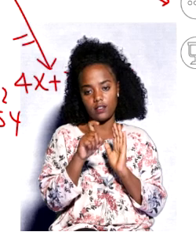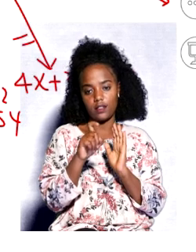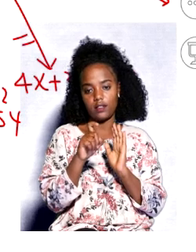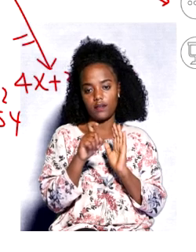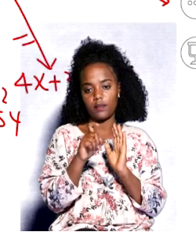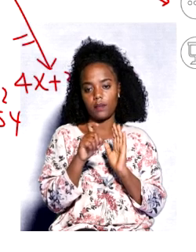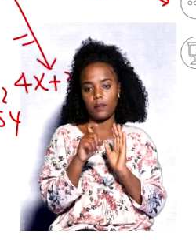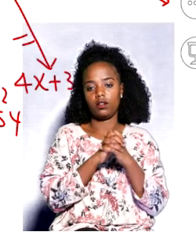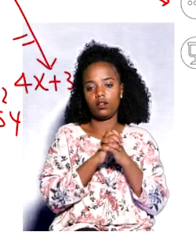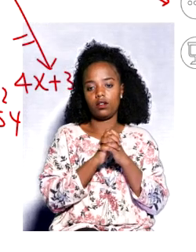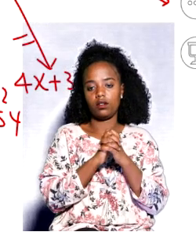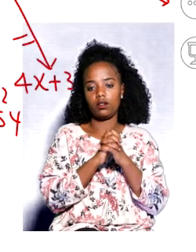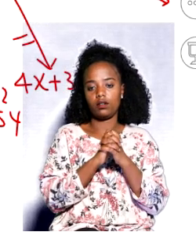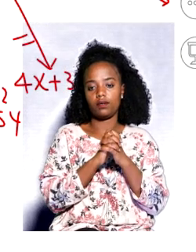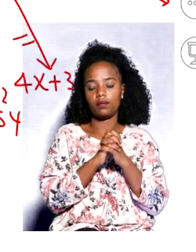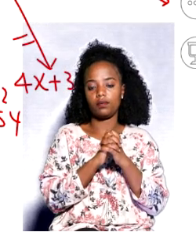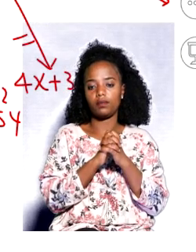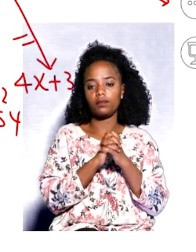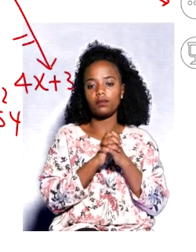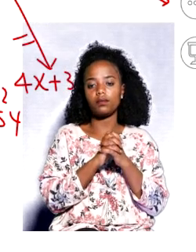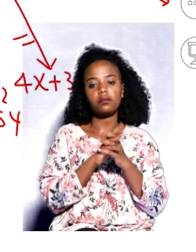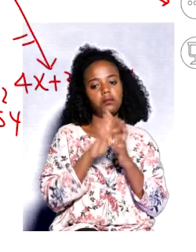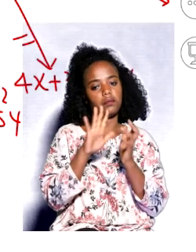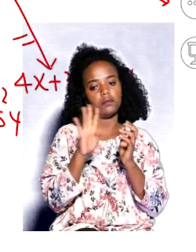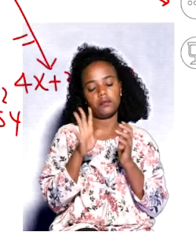4x plus 3y is equal to 54.